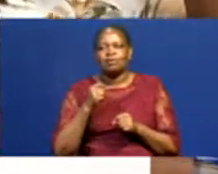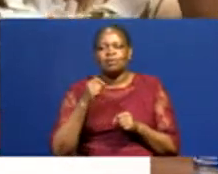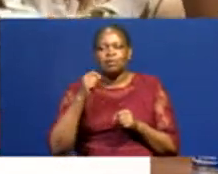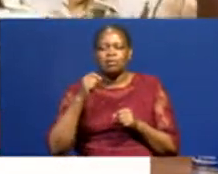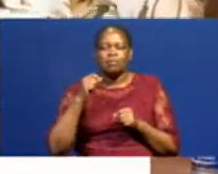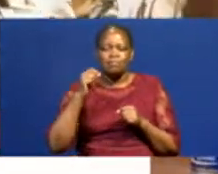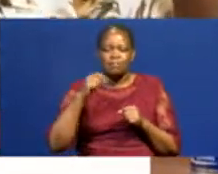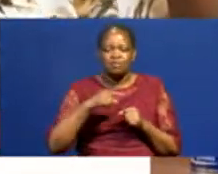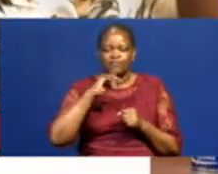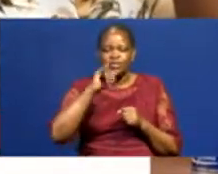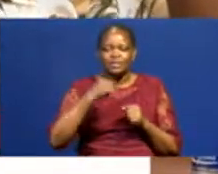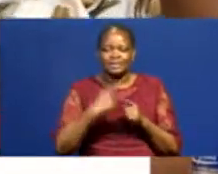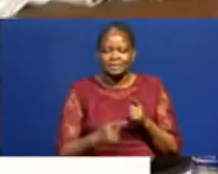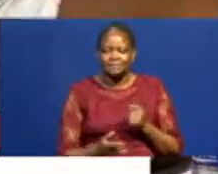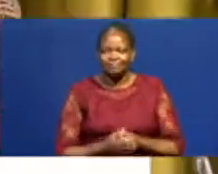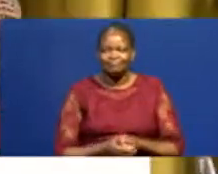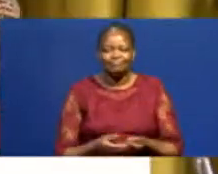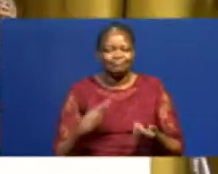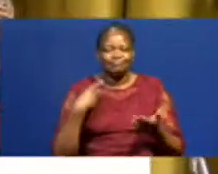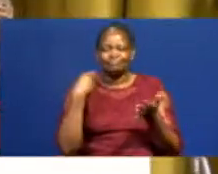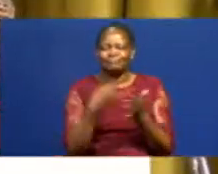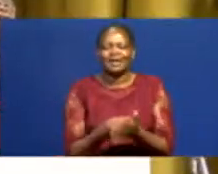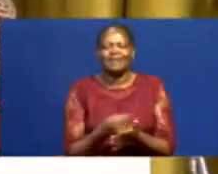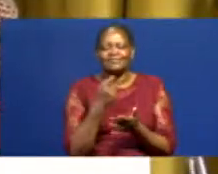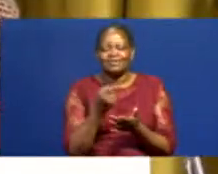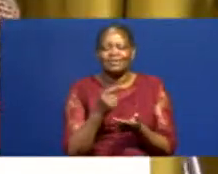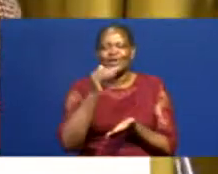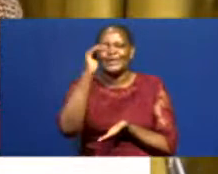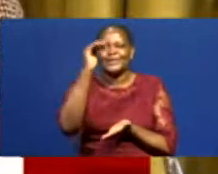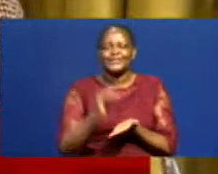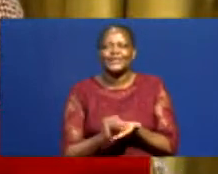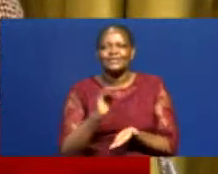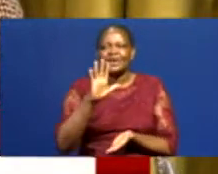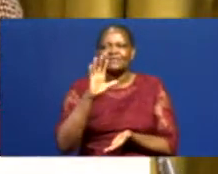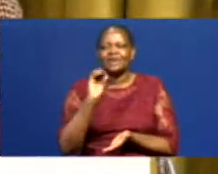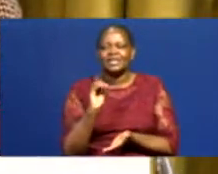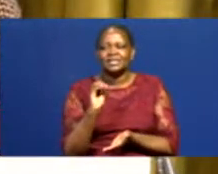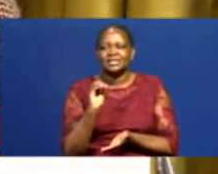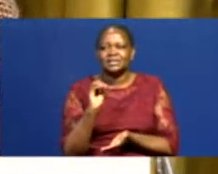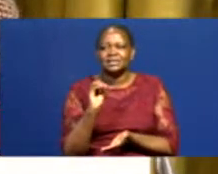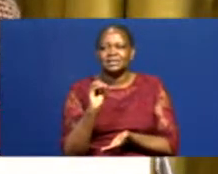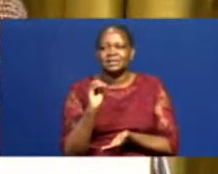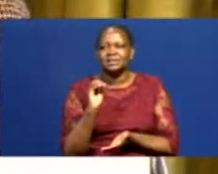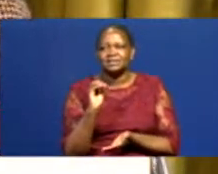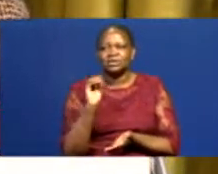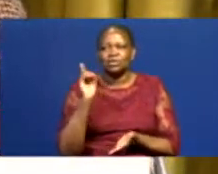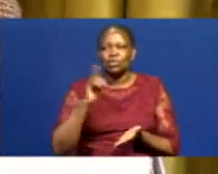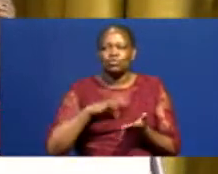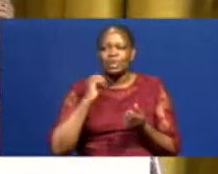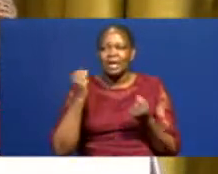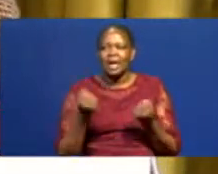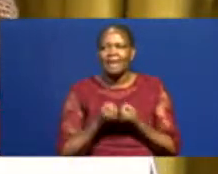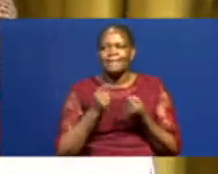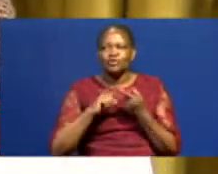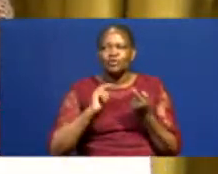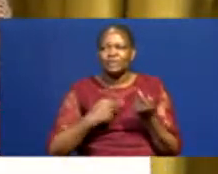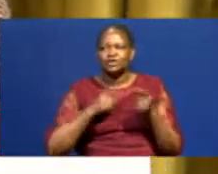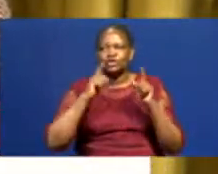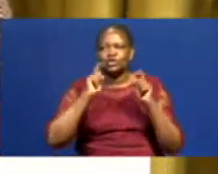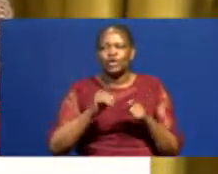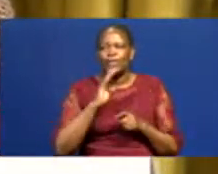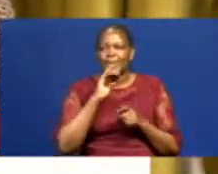on the bare minimum. Now it is being cut to 500. What will happen to us? In fact, it should